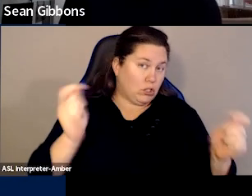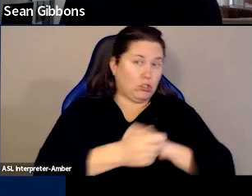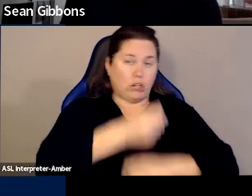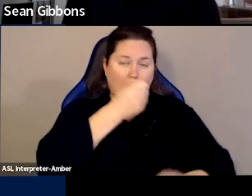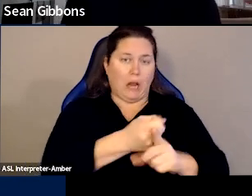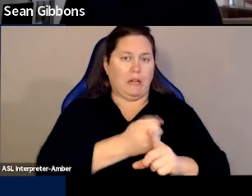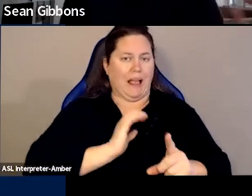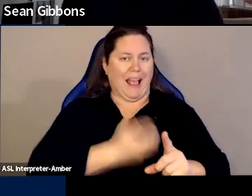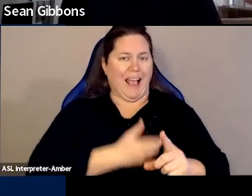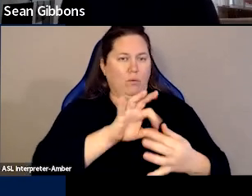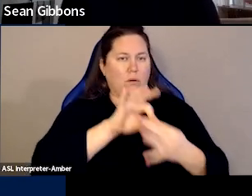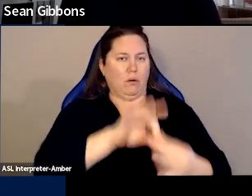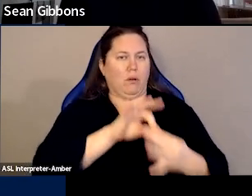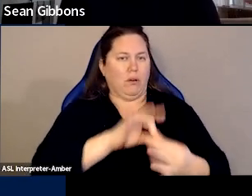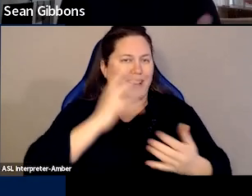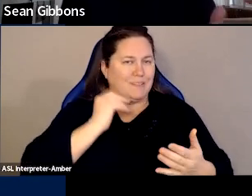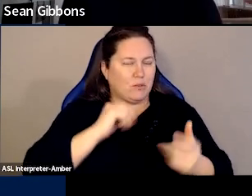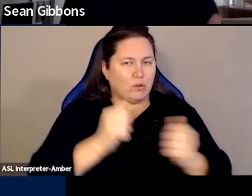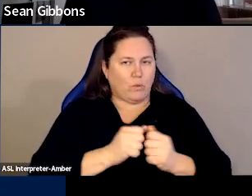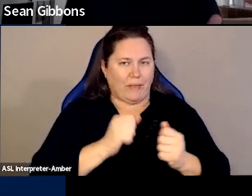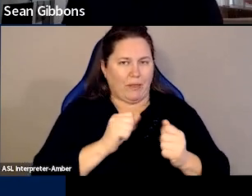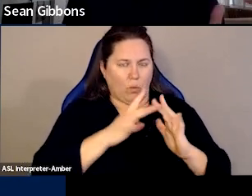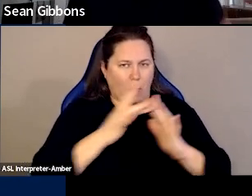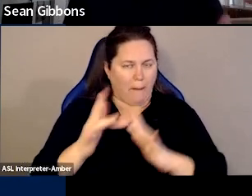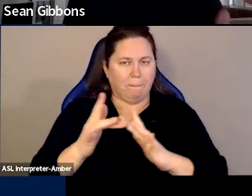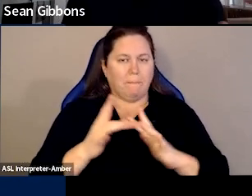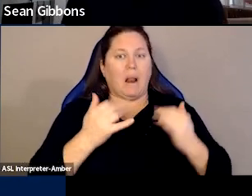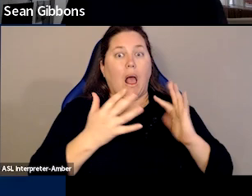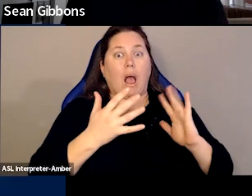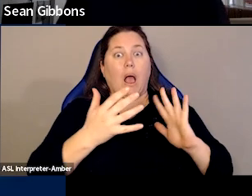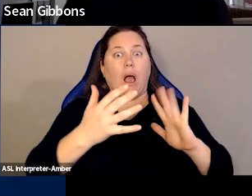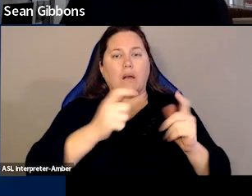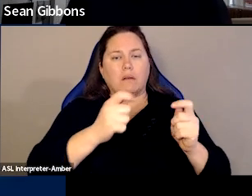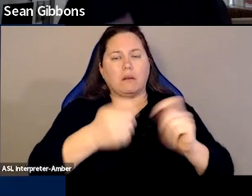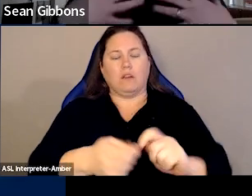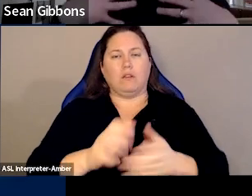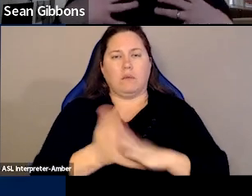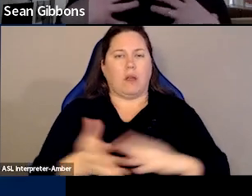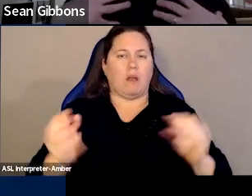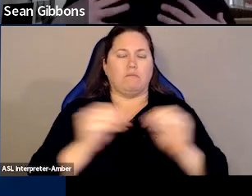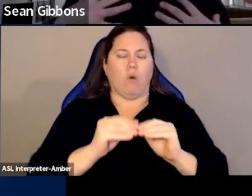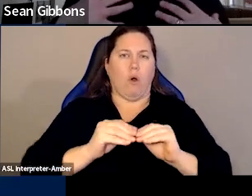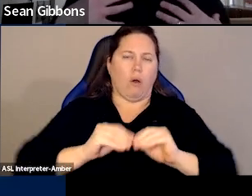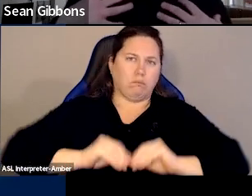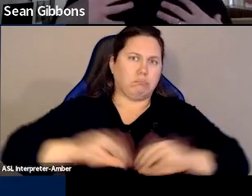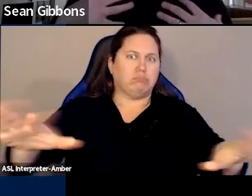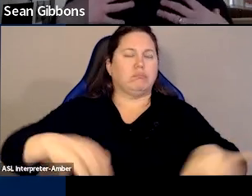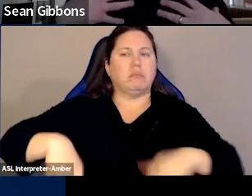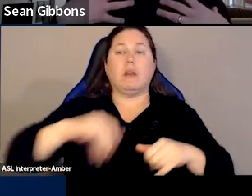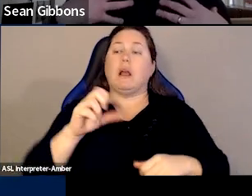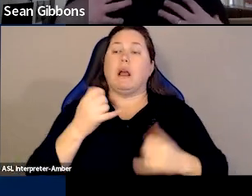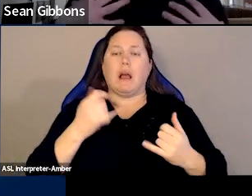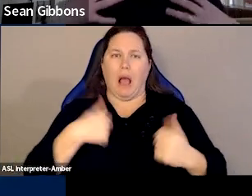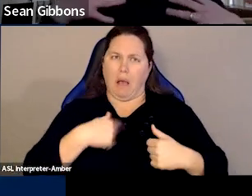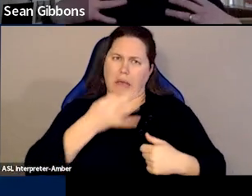interface. The movement over time has been to make the web infinitely more democratic. But I'm not the expert here. Sam Crawford is.